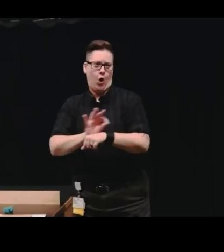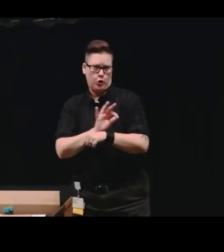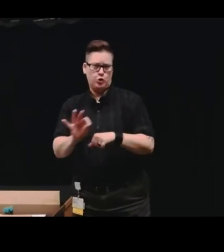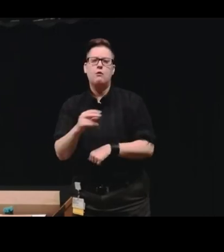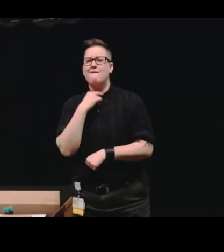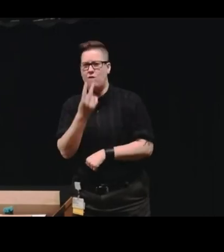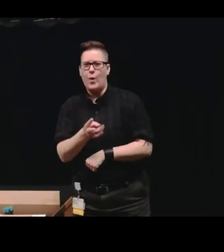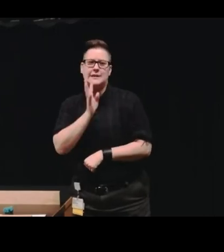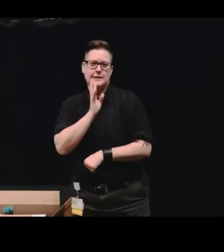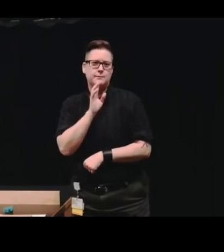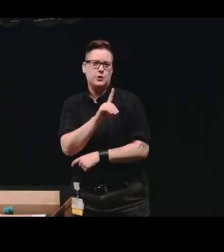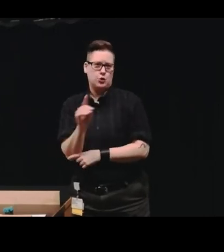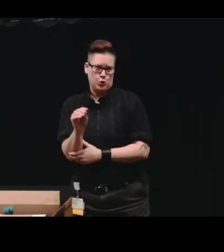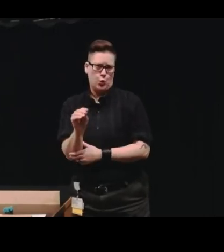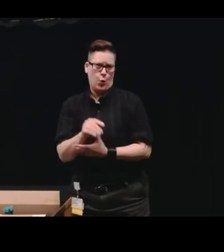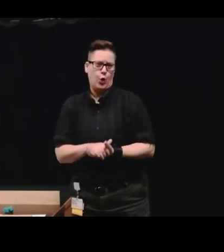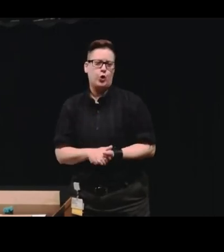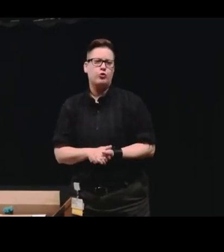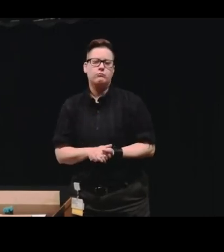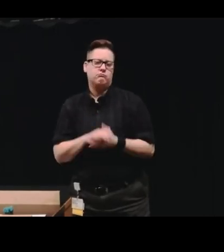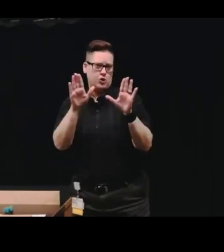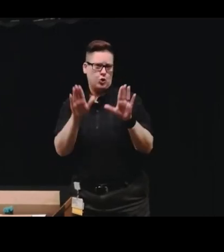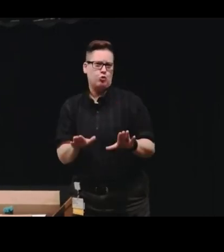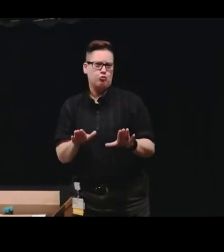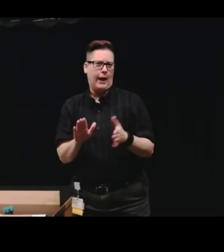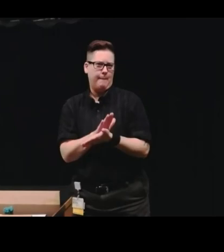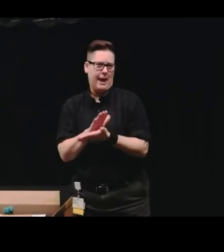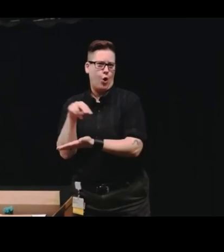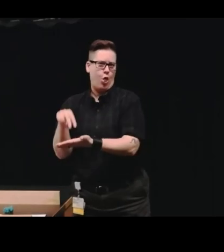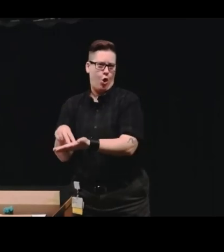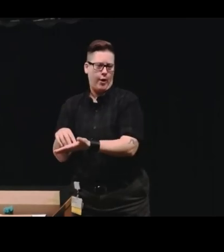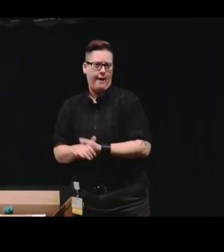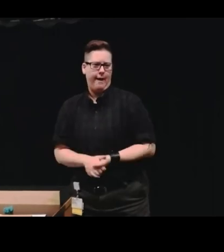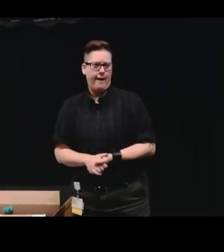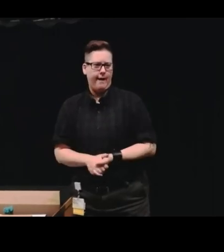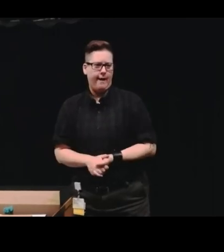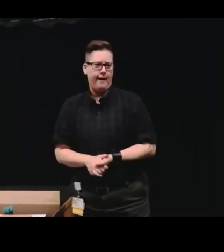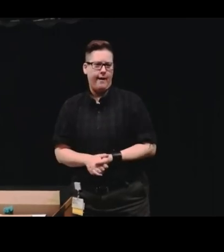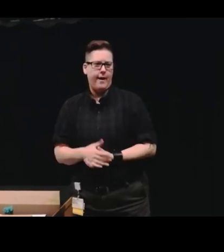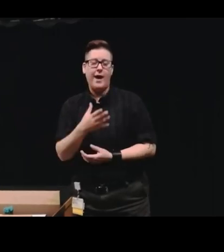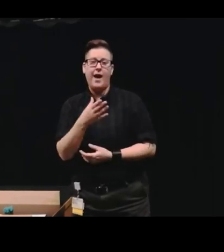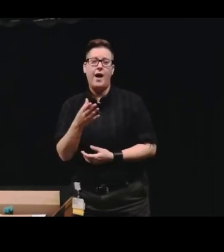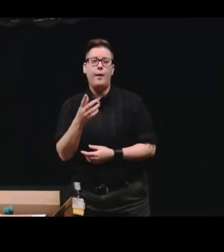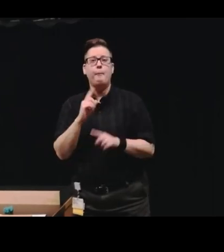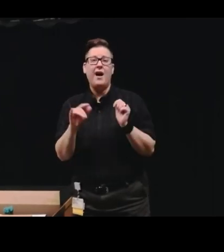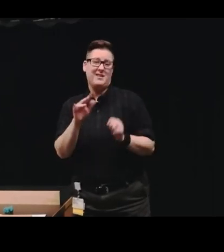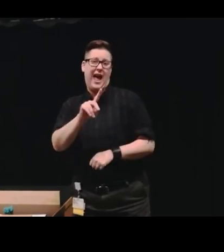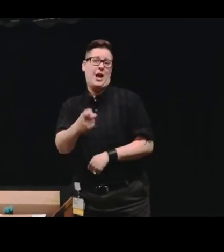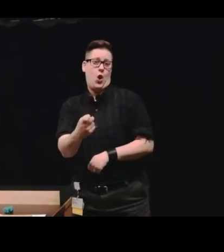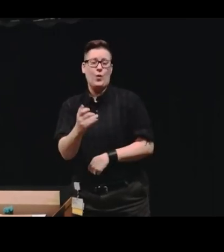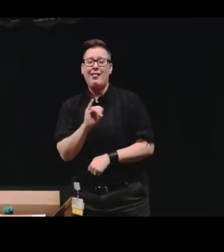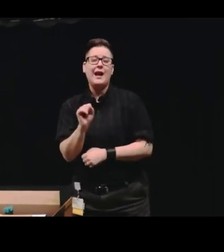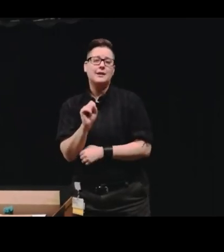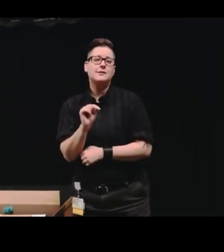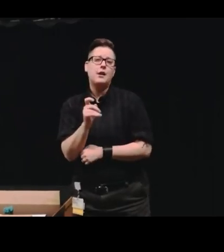speech disorders written by Jan Baker, which is a great reference. And in terms of diagnosing this, for example, with stutter, so new